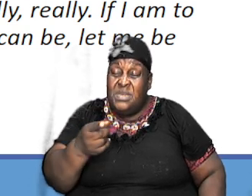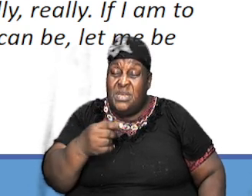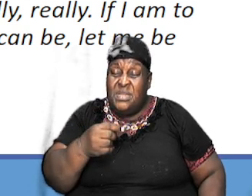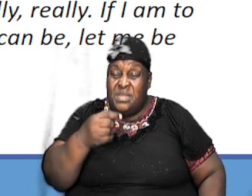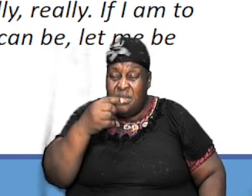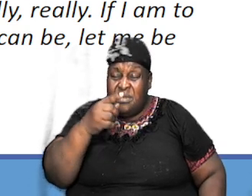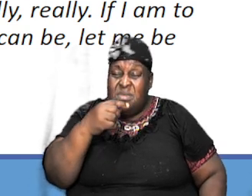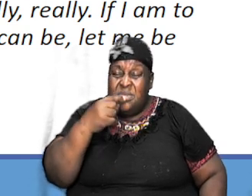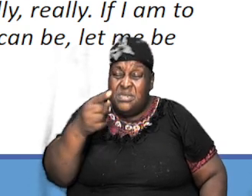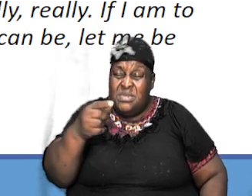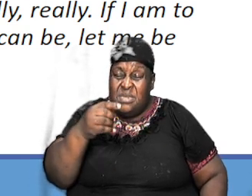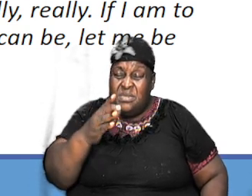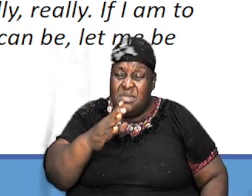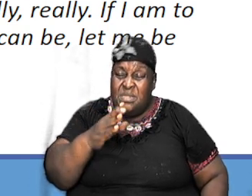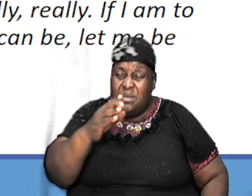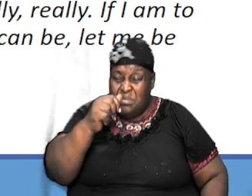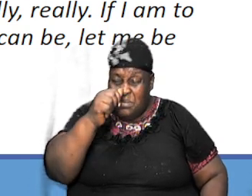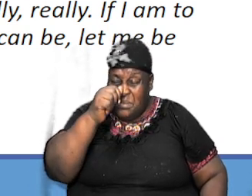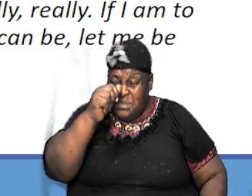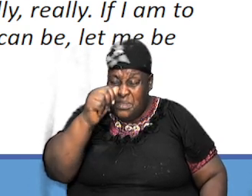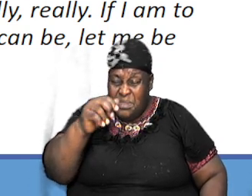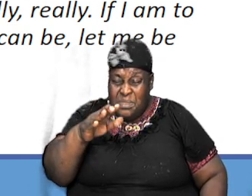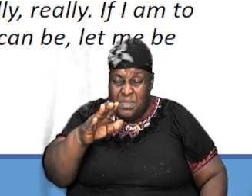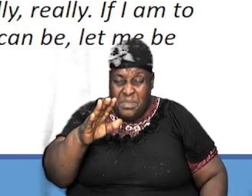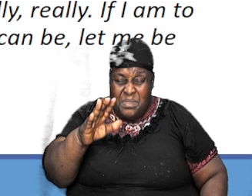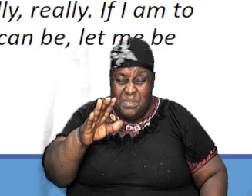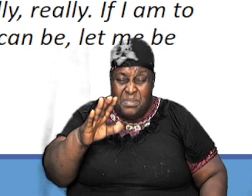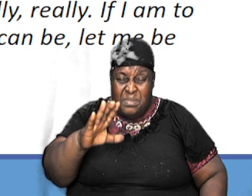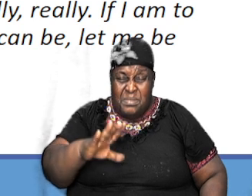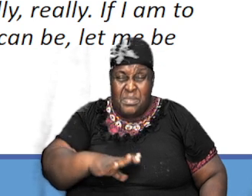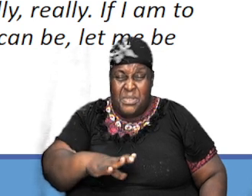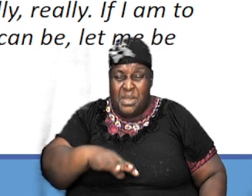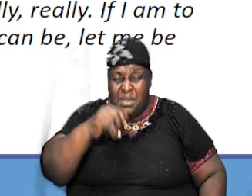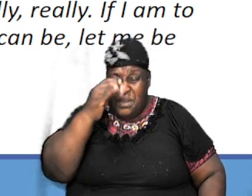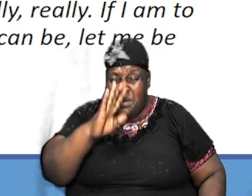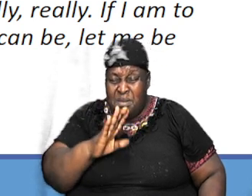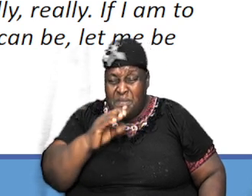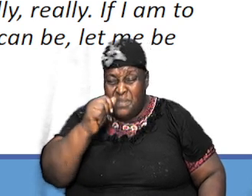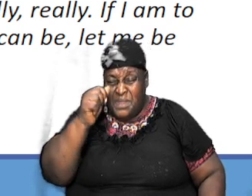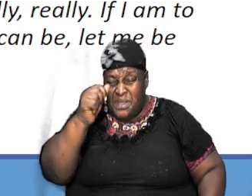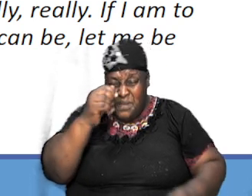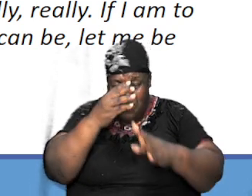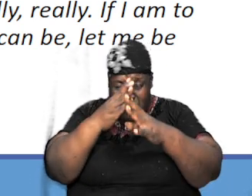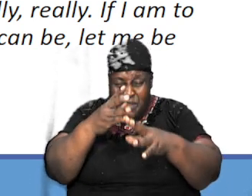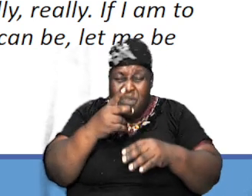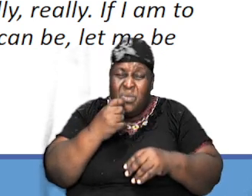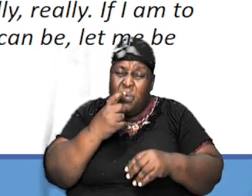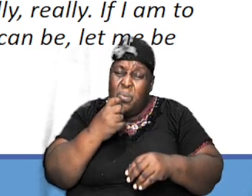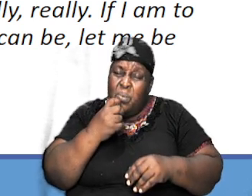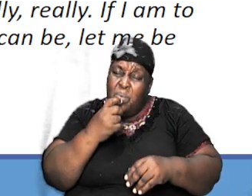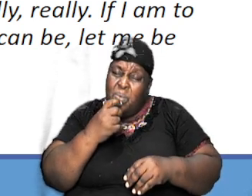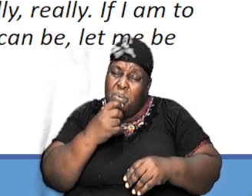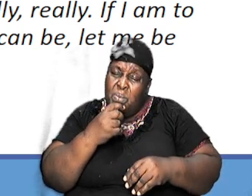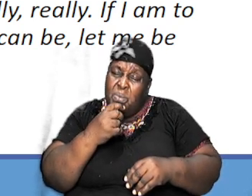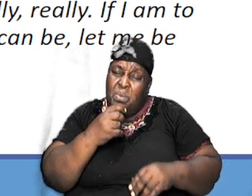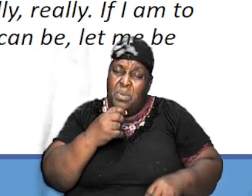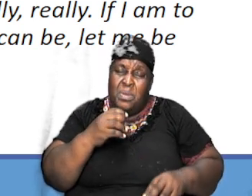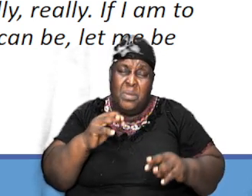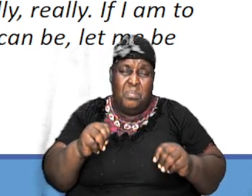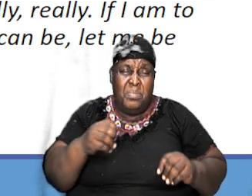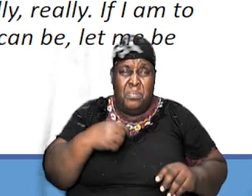say to them, you know, God of thy father has sent me. Who art thou? Who should I say sent